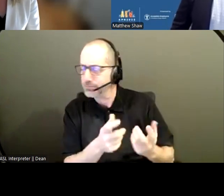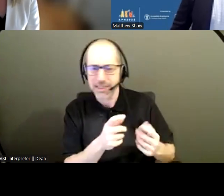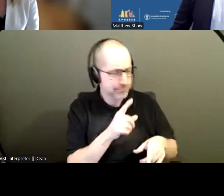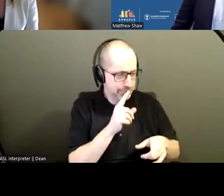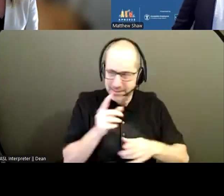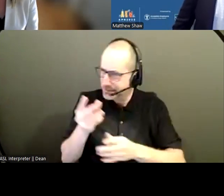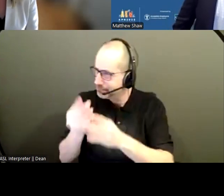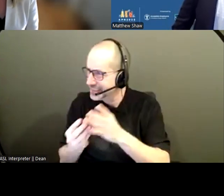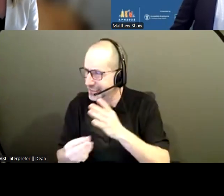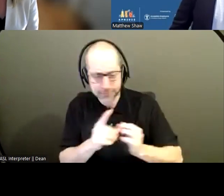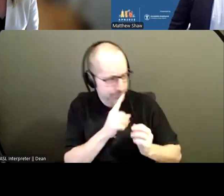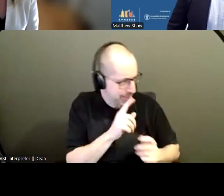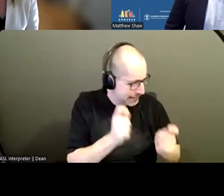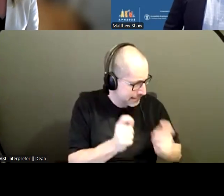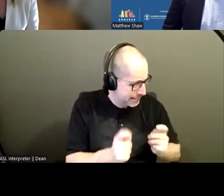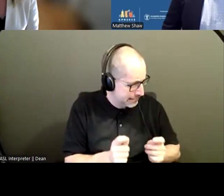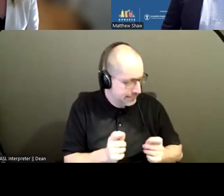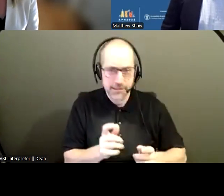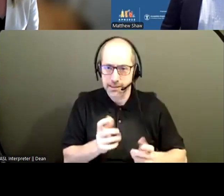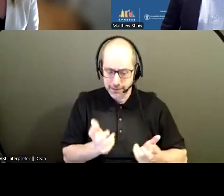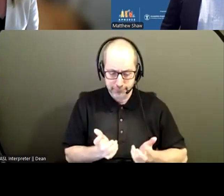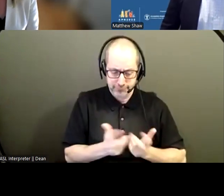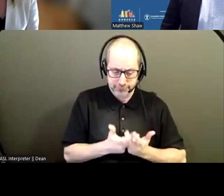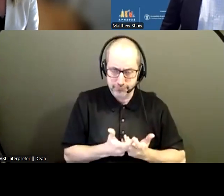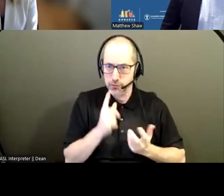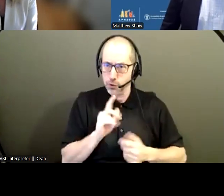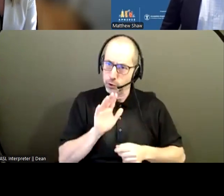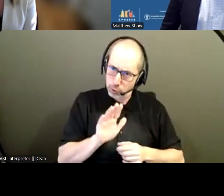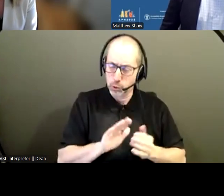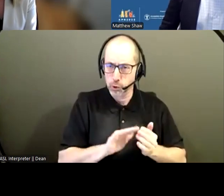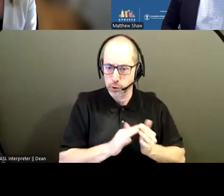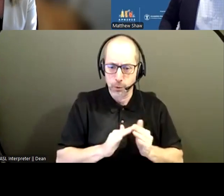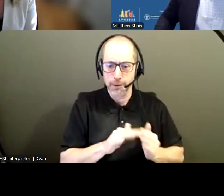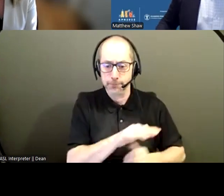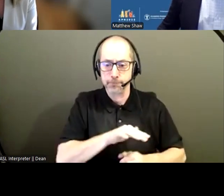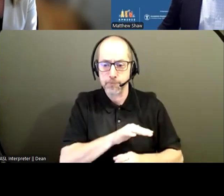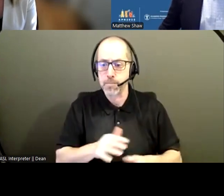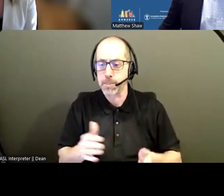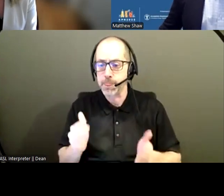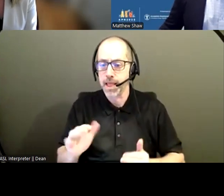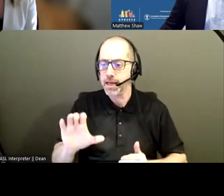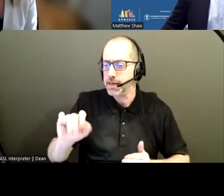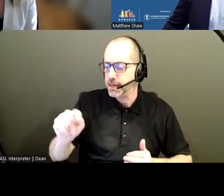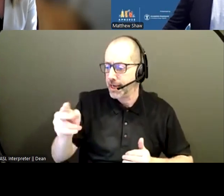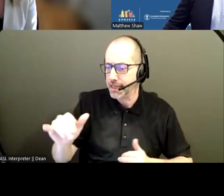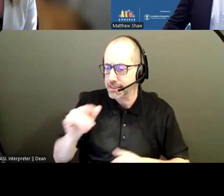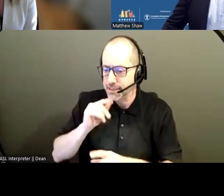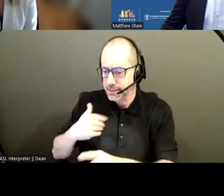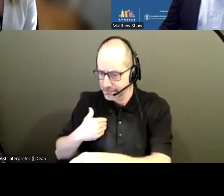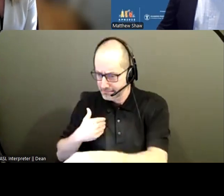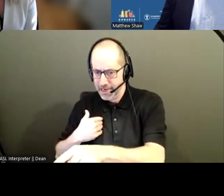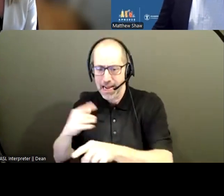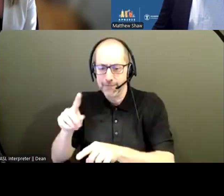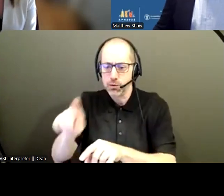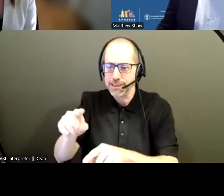particular environment? Mandy, while I have you on the mic, I have a question specifically for you. Oh